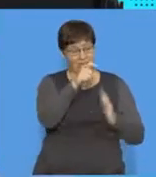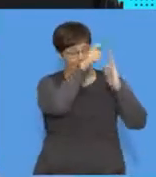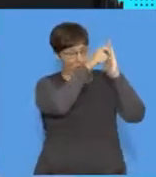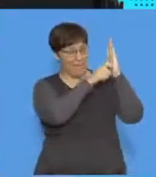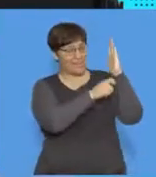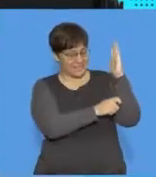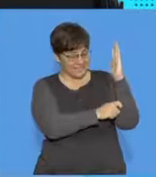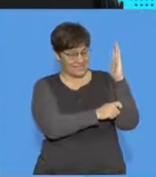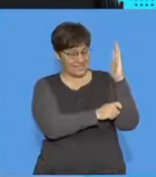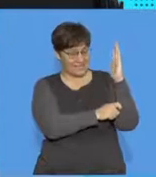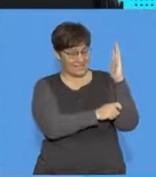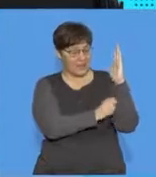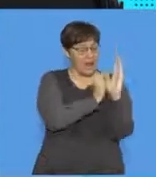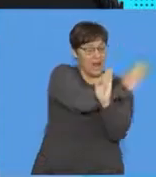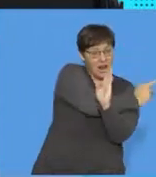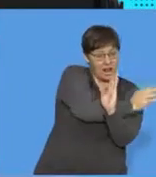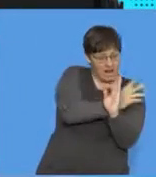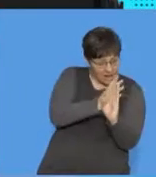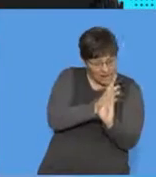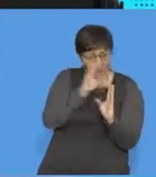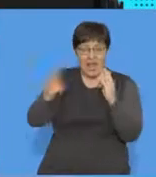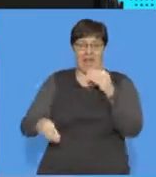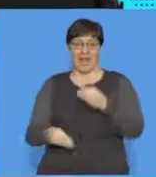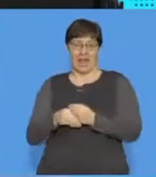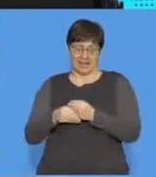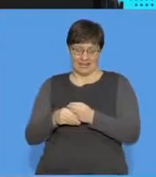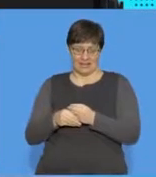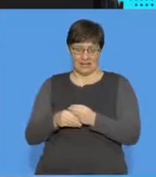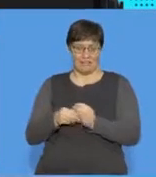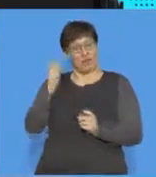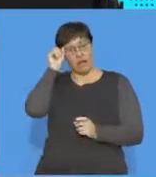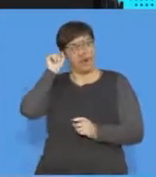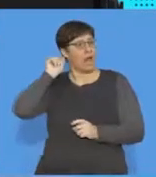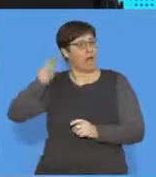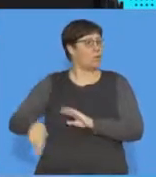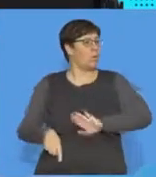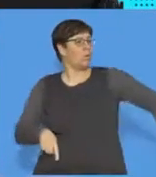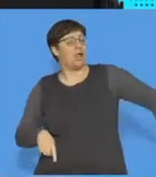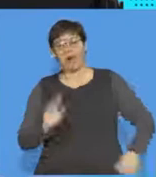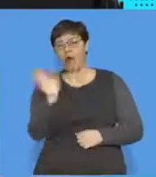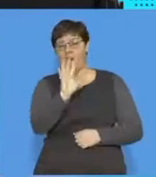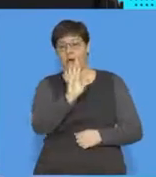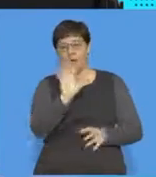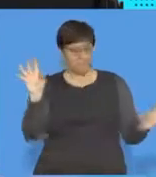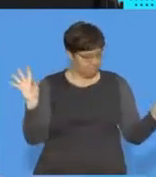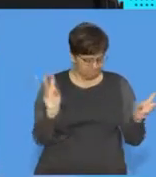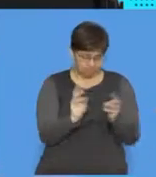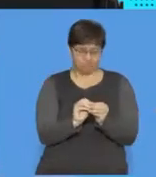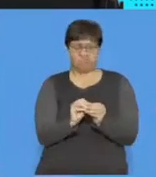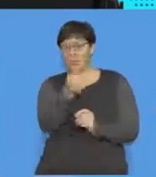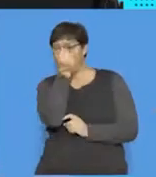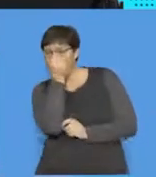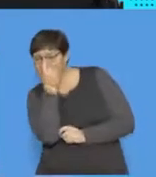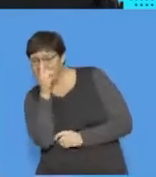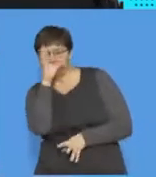should be added to your vocabulary in your glossary so that you understand them, you learn